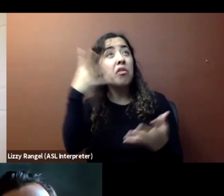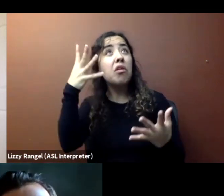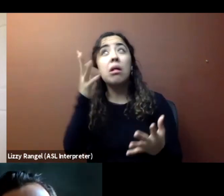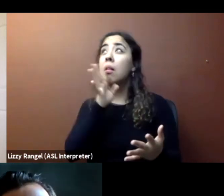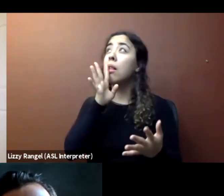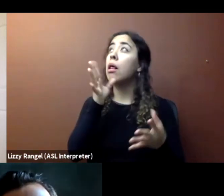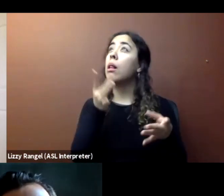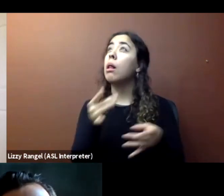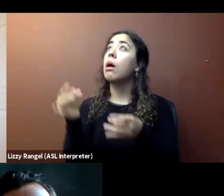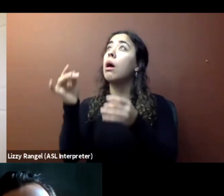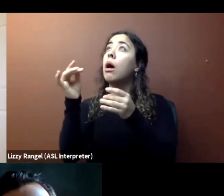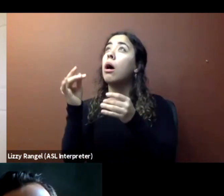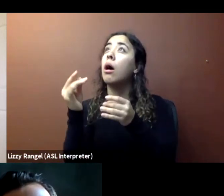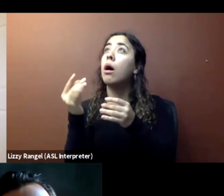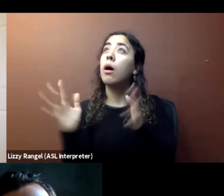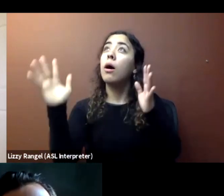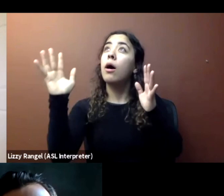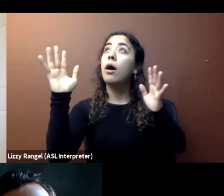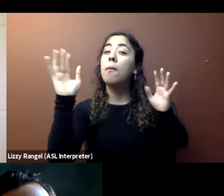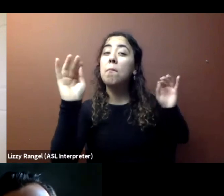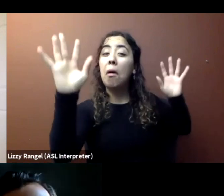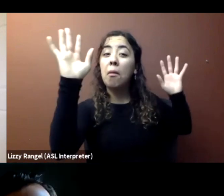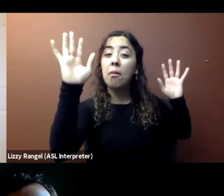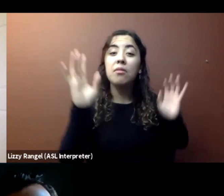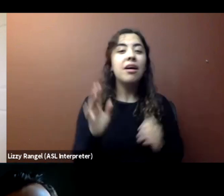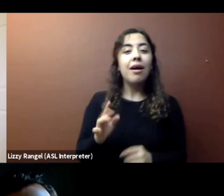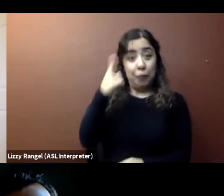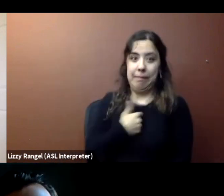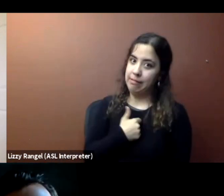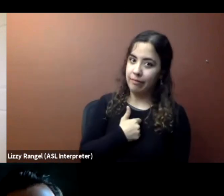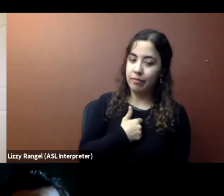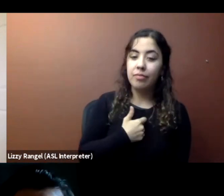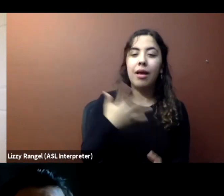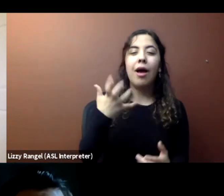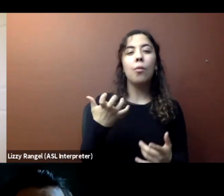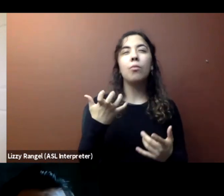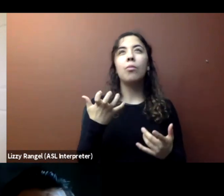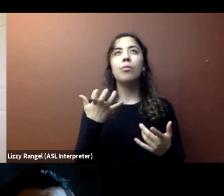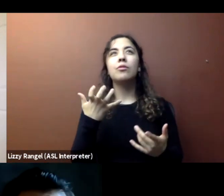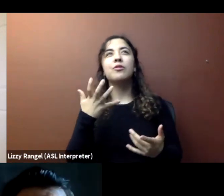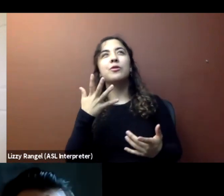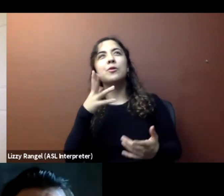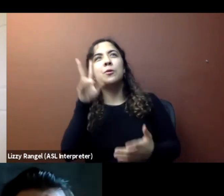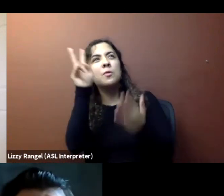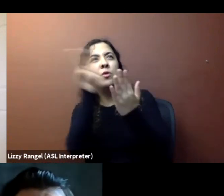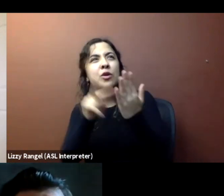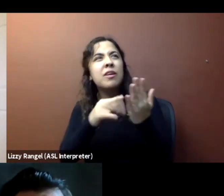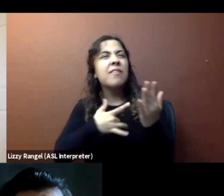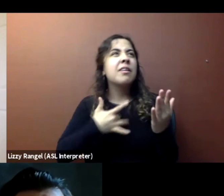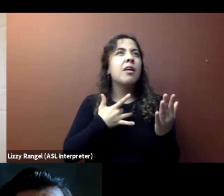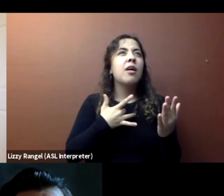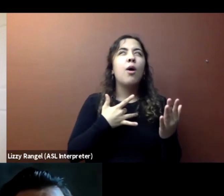to be pleasing to the ear. I want them to be accessible in some form to